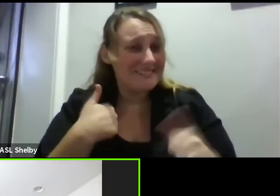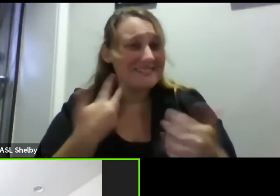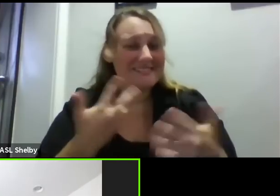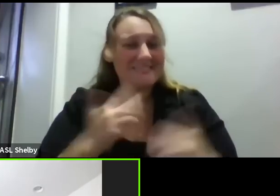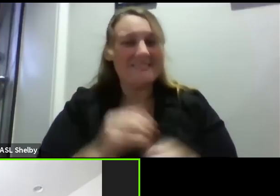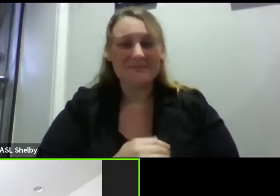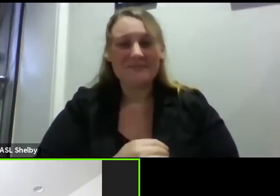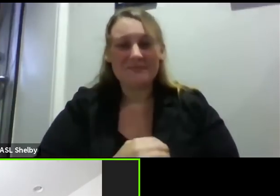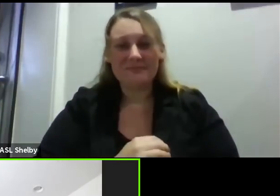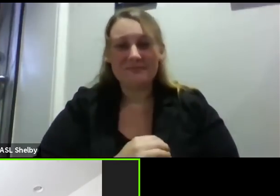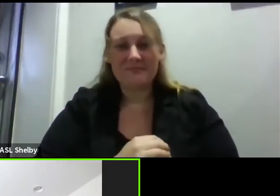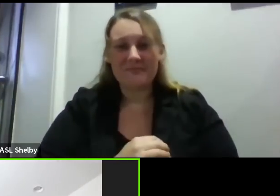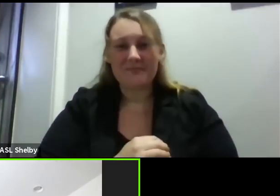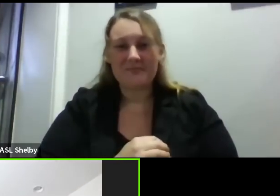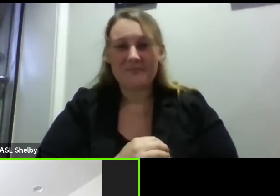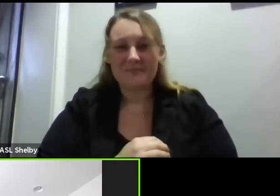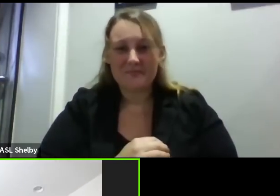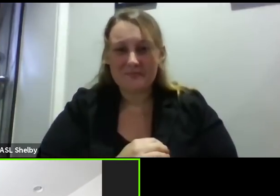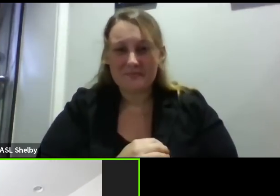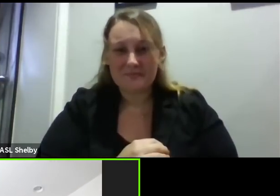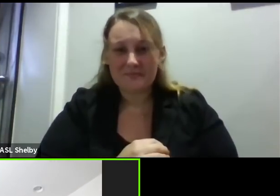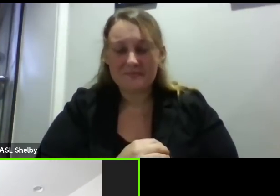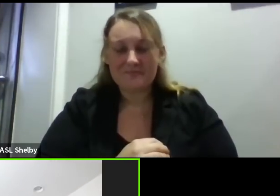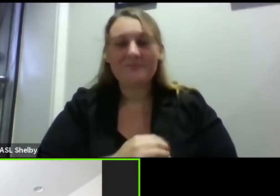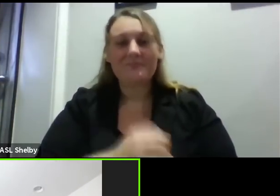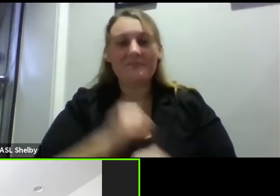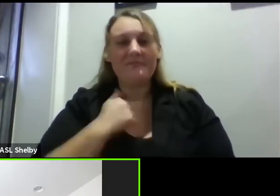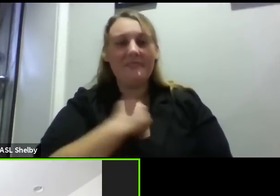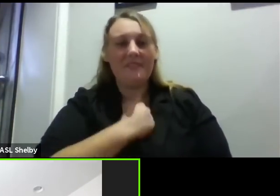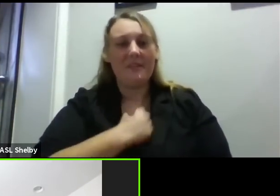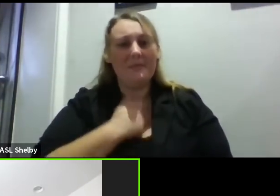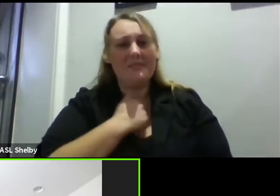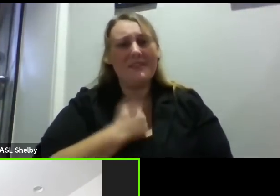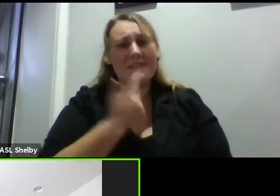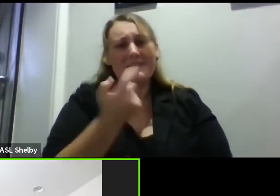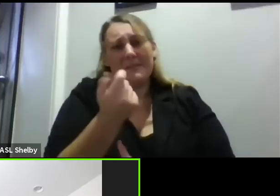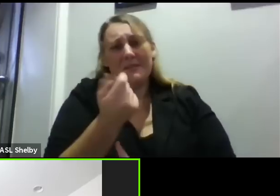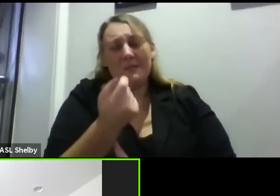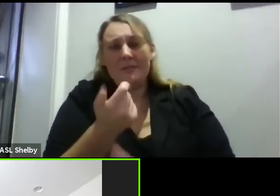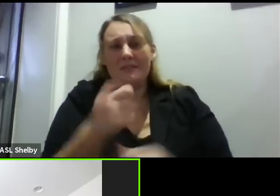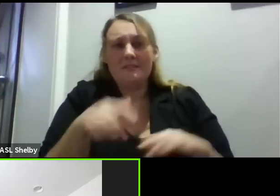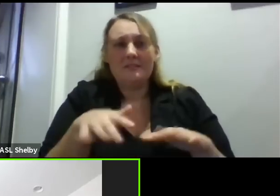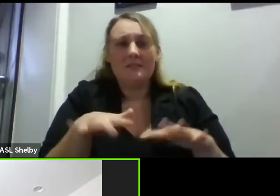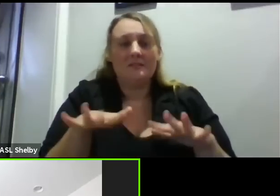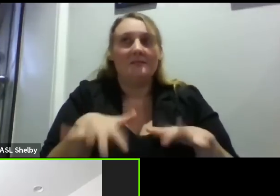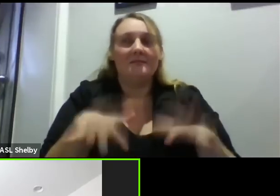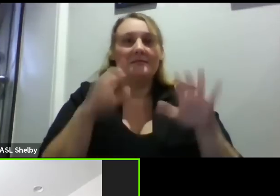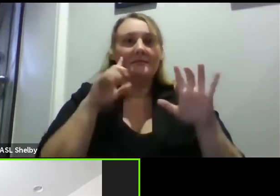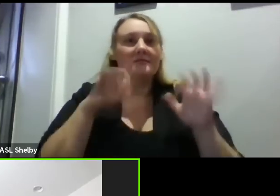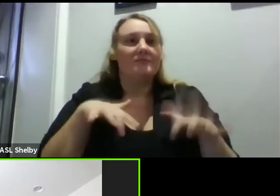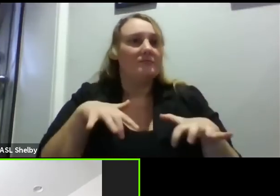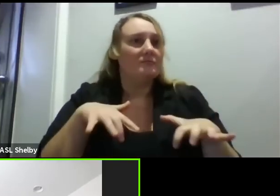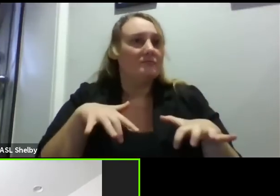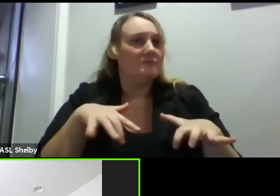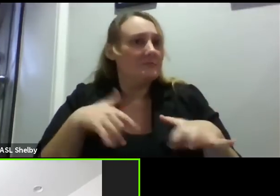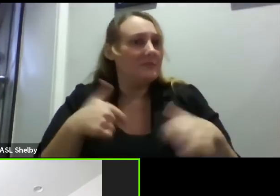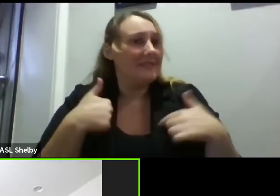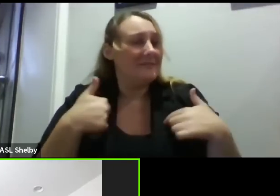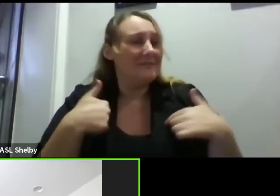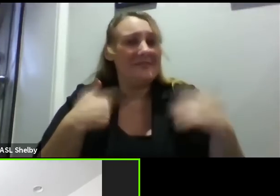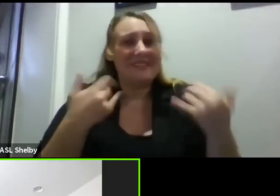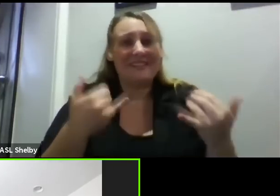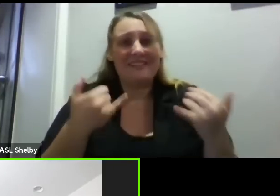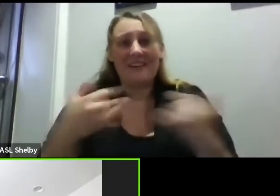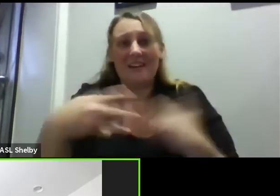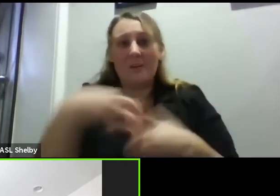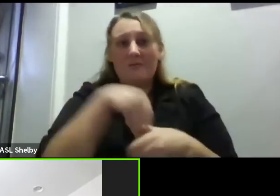I apologize, I'm a little shaken. I live in a part of the city where there is heavy police presence. They were